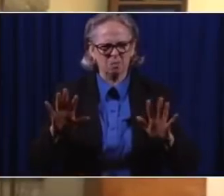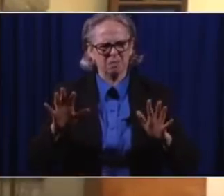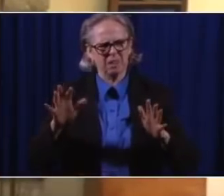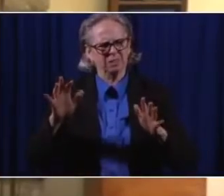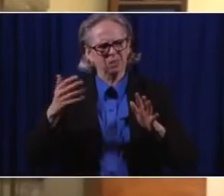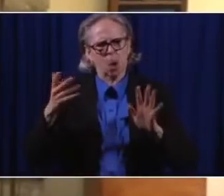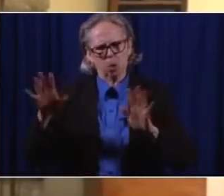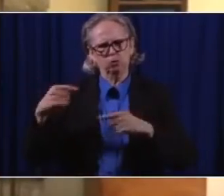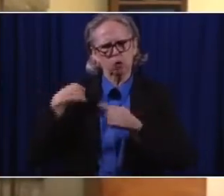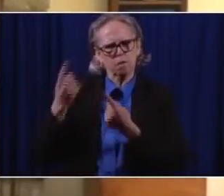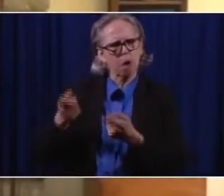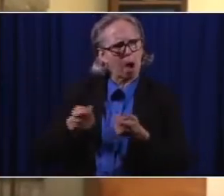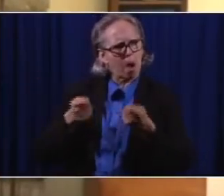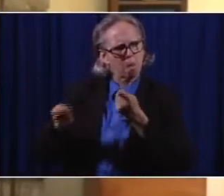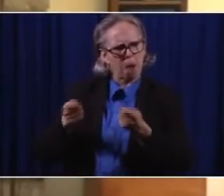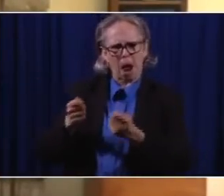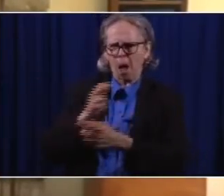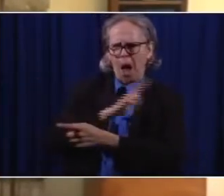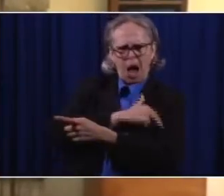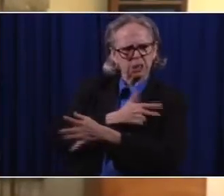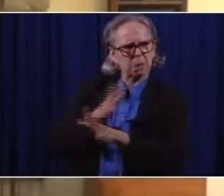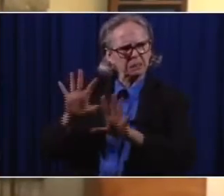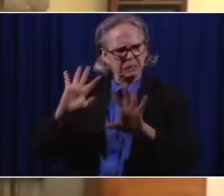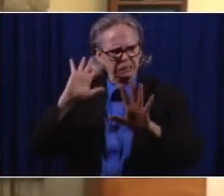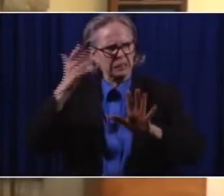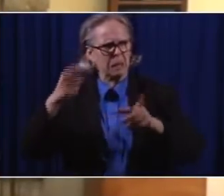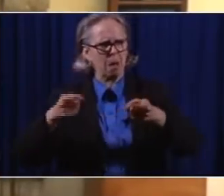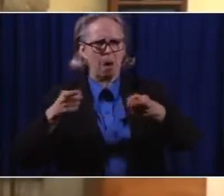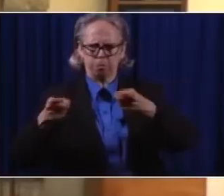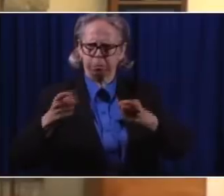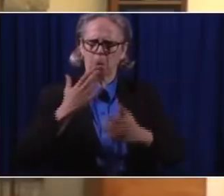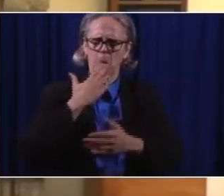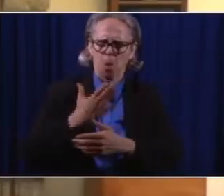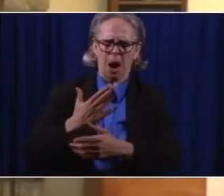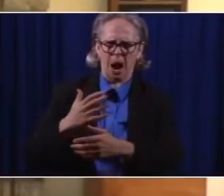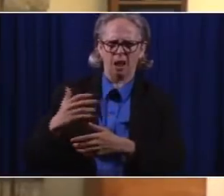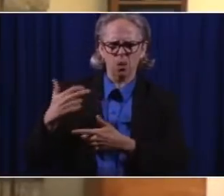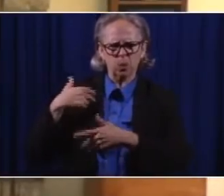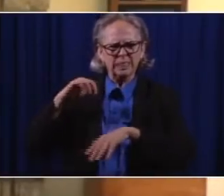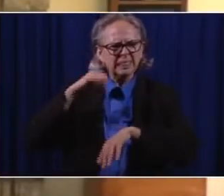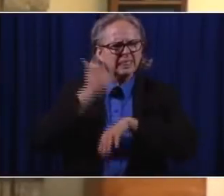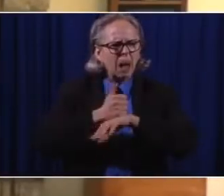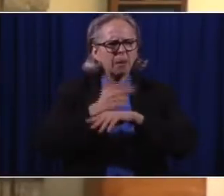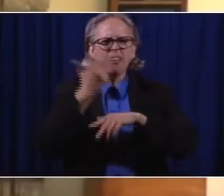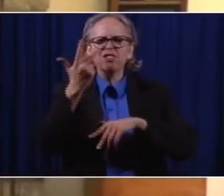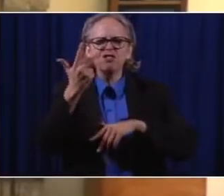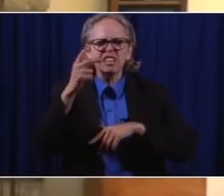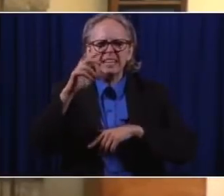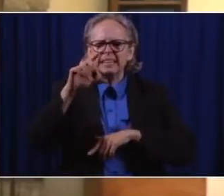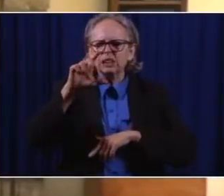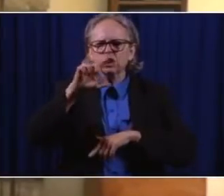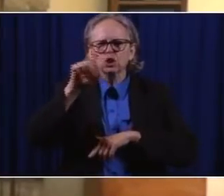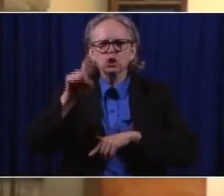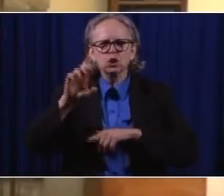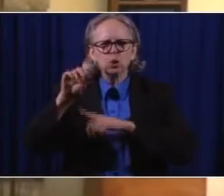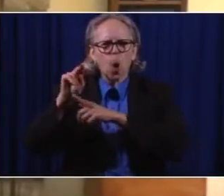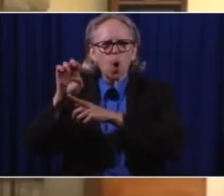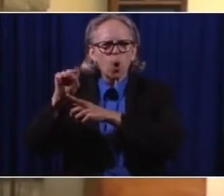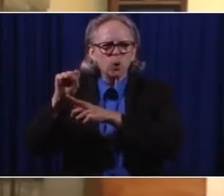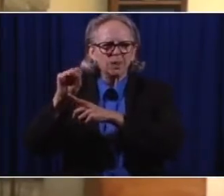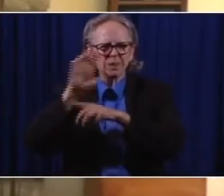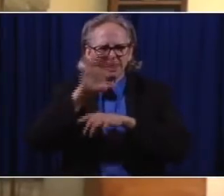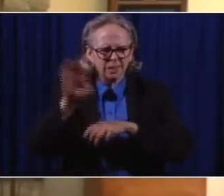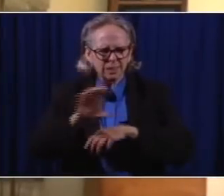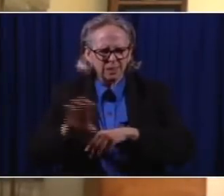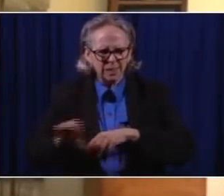by our hospitals. We set up the 3 zones early on. They did a very good job in conjunction many